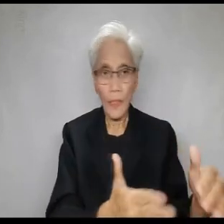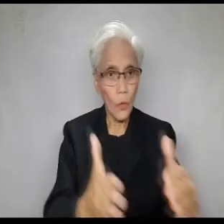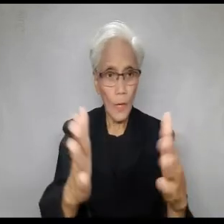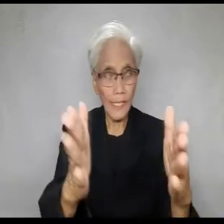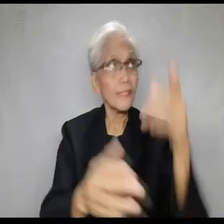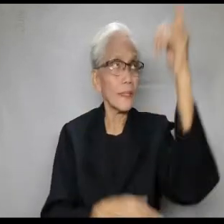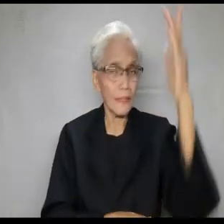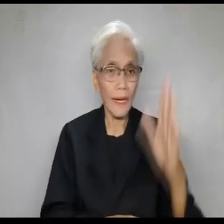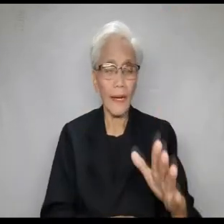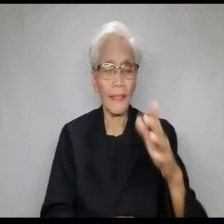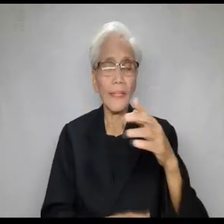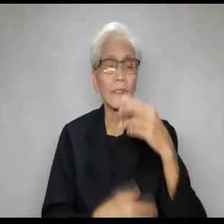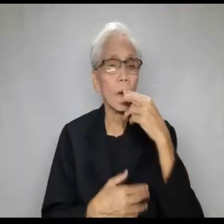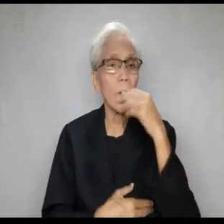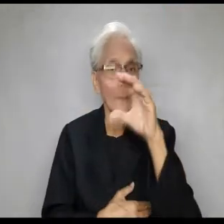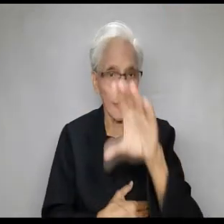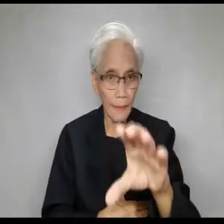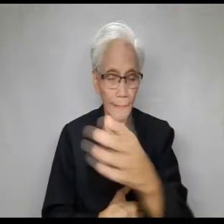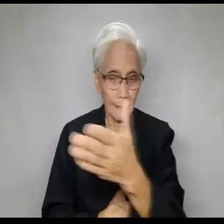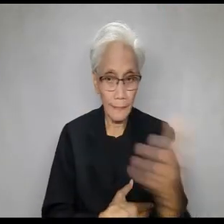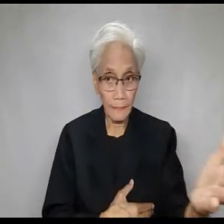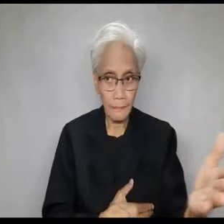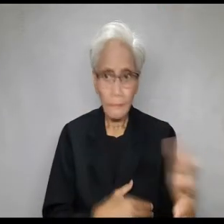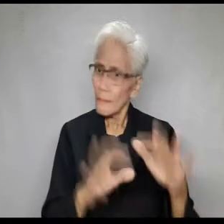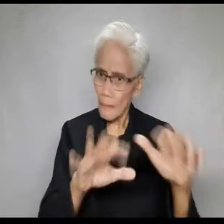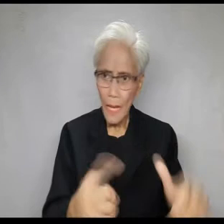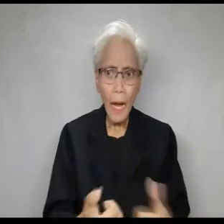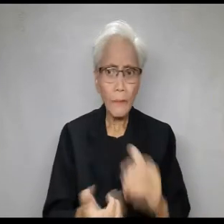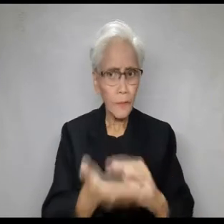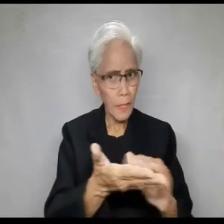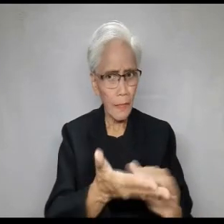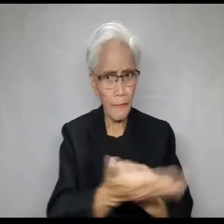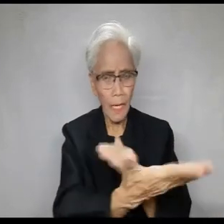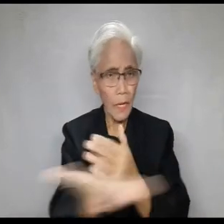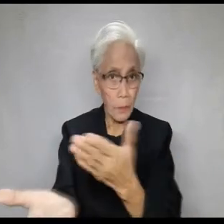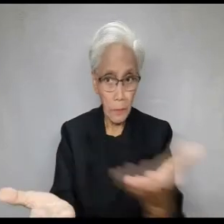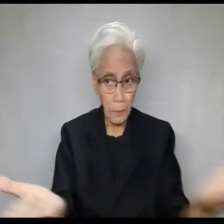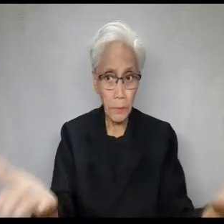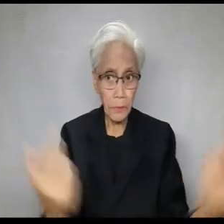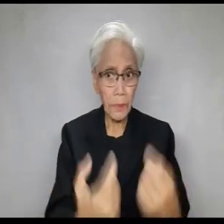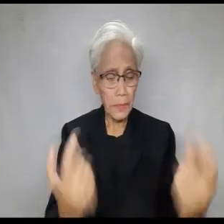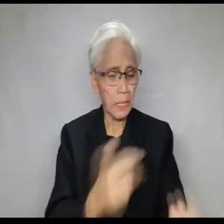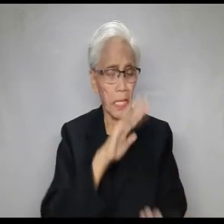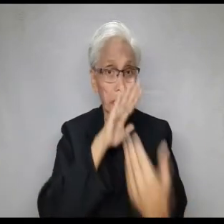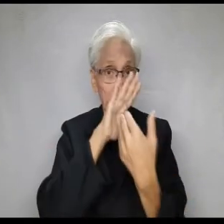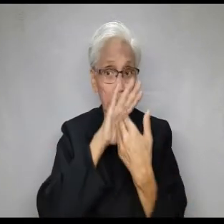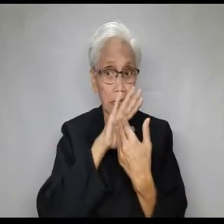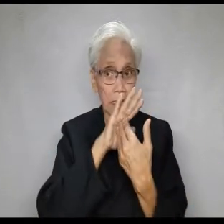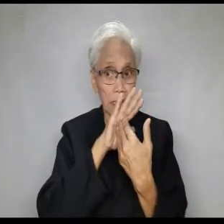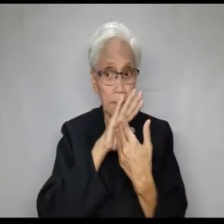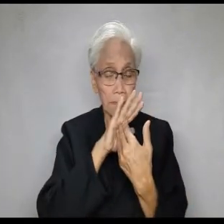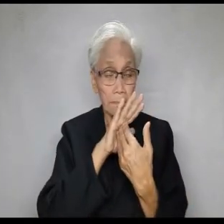in all the ways that God has commanded us. How forgiving are we of those who have